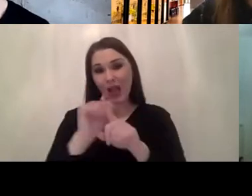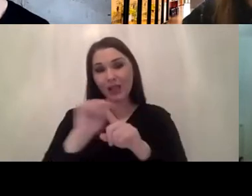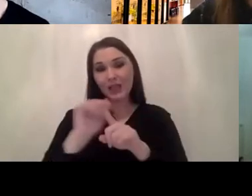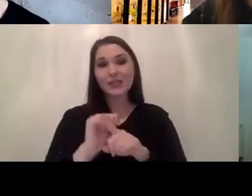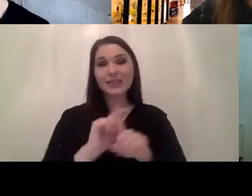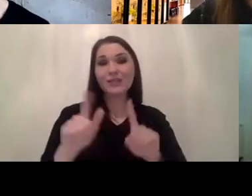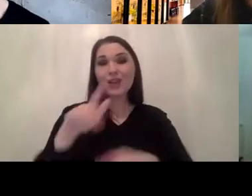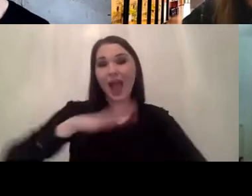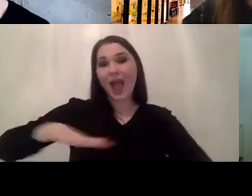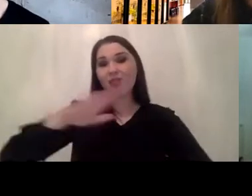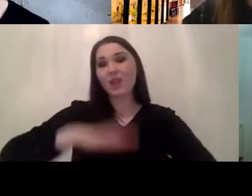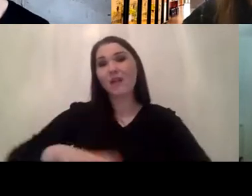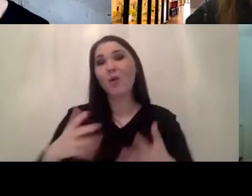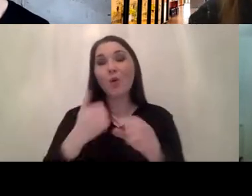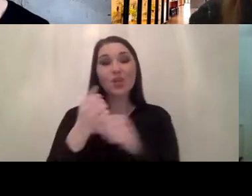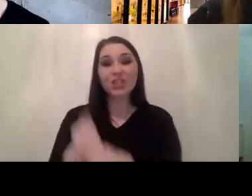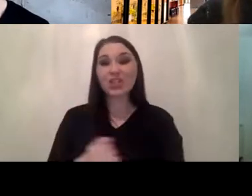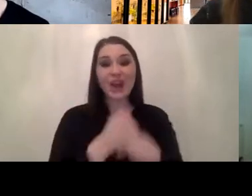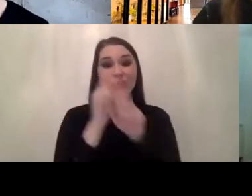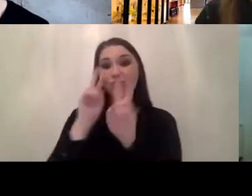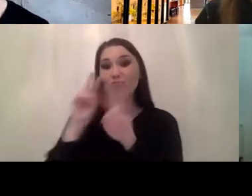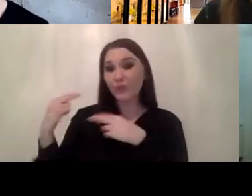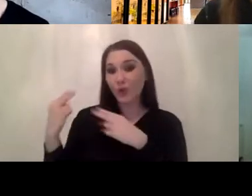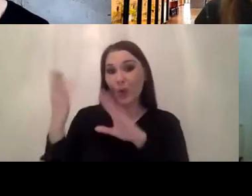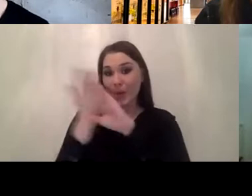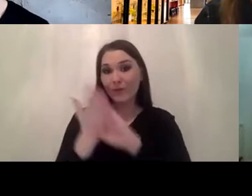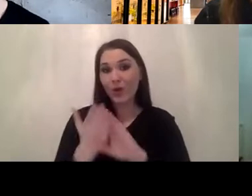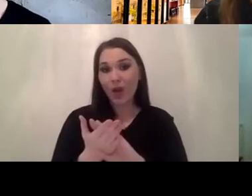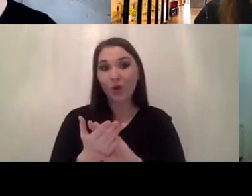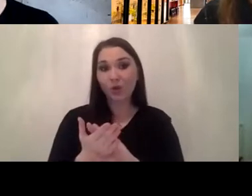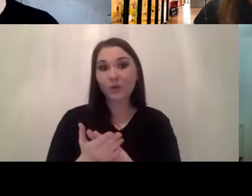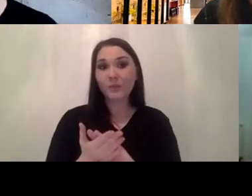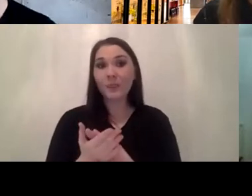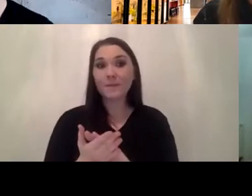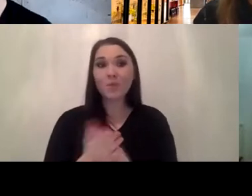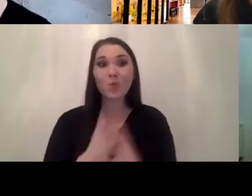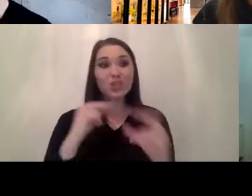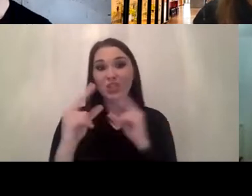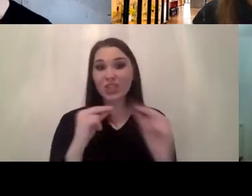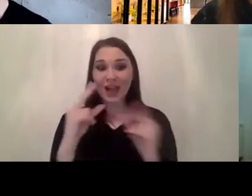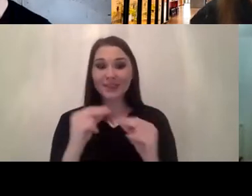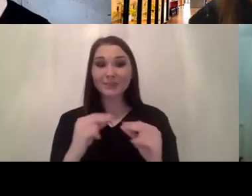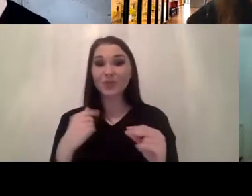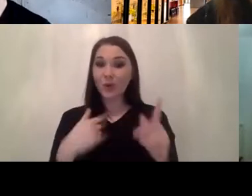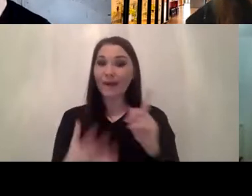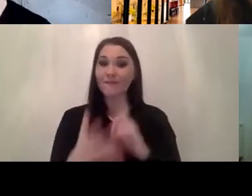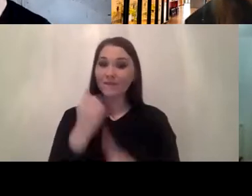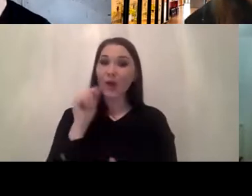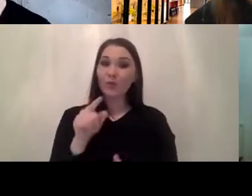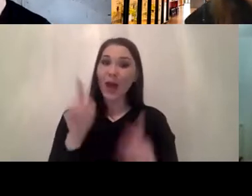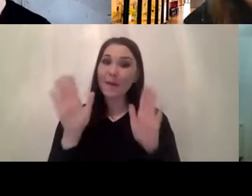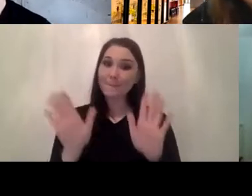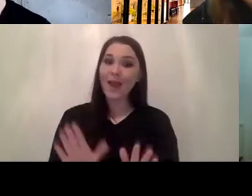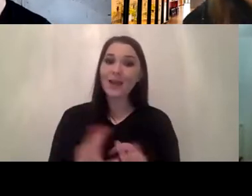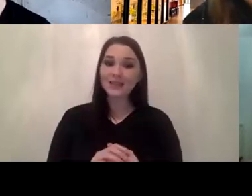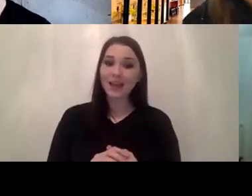kind of general portfolio review, or as I said, kind of just a chat. So I've found that amazing, and I